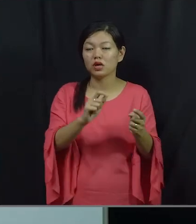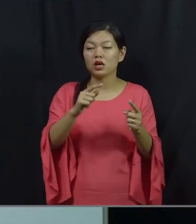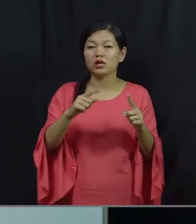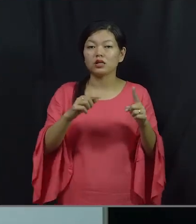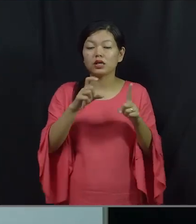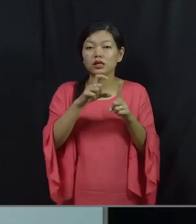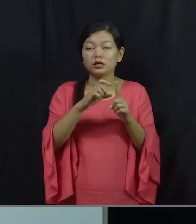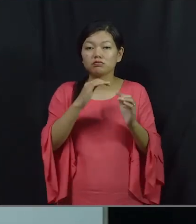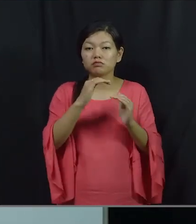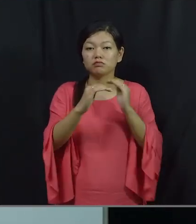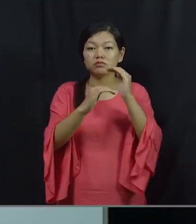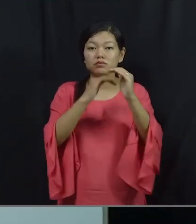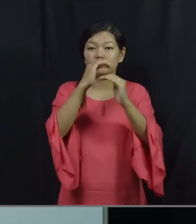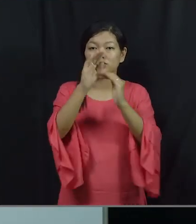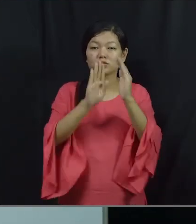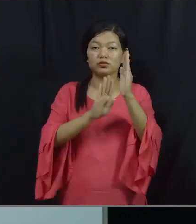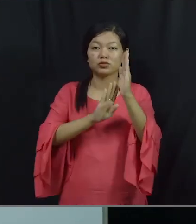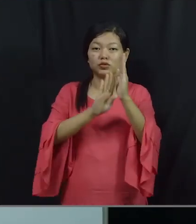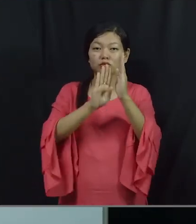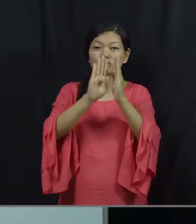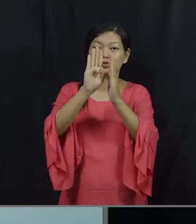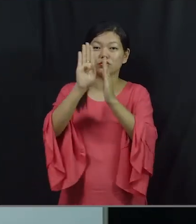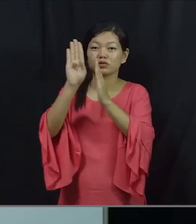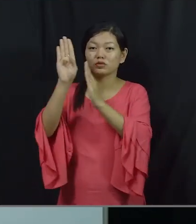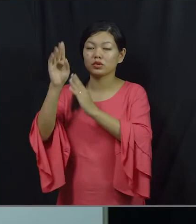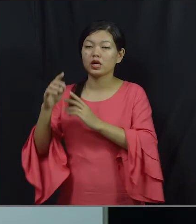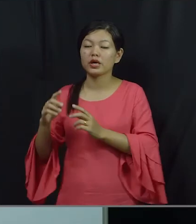among themselves, isn't it? Commerce was there from